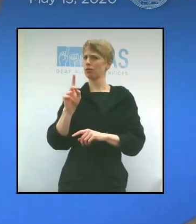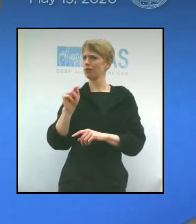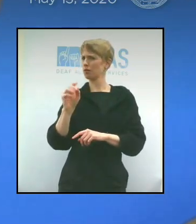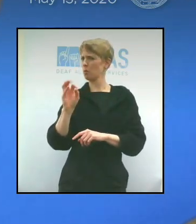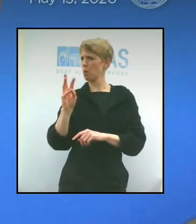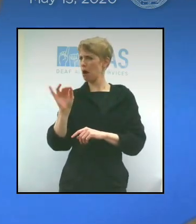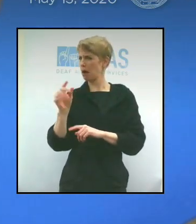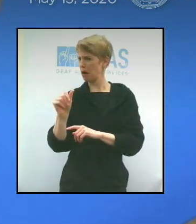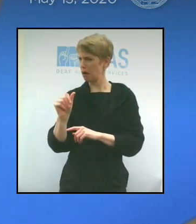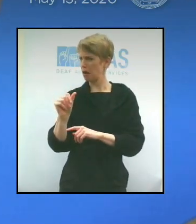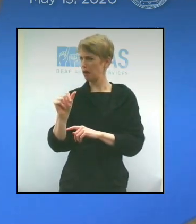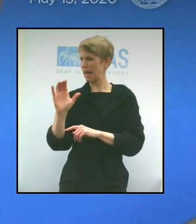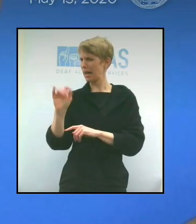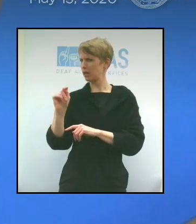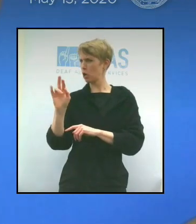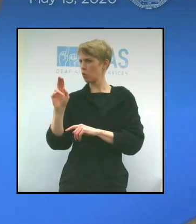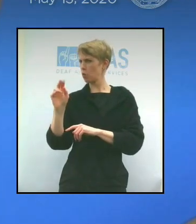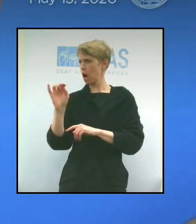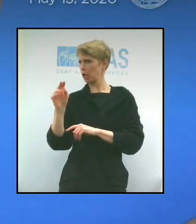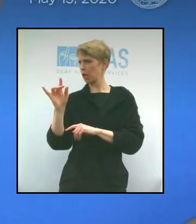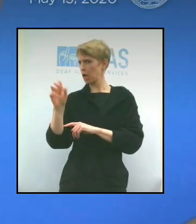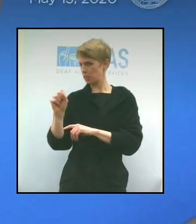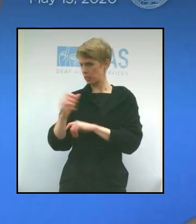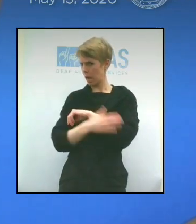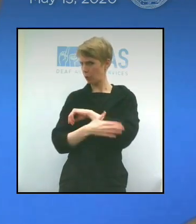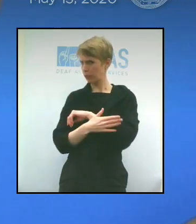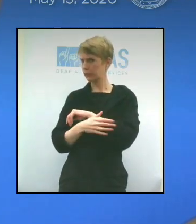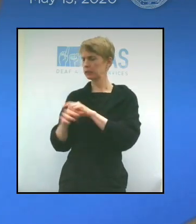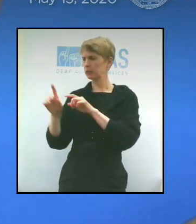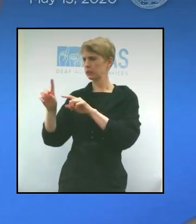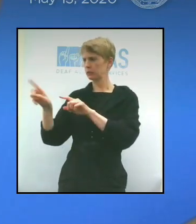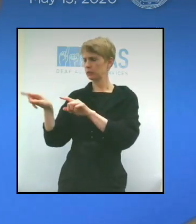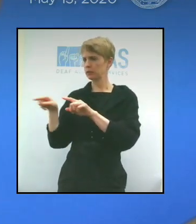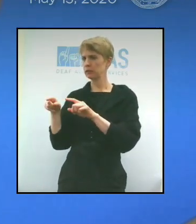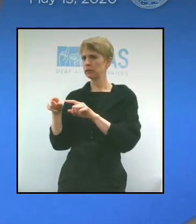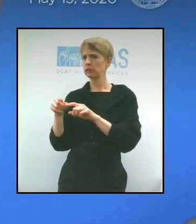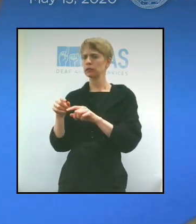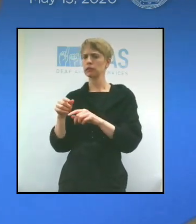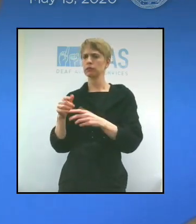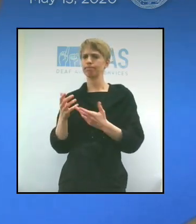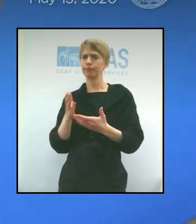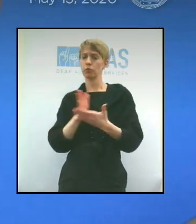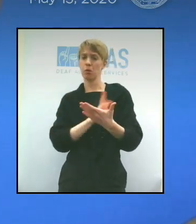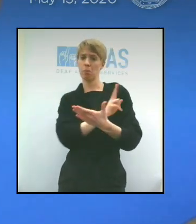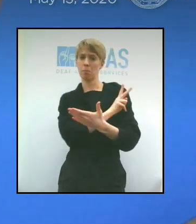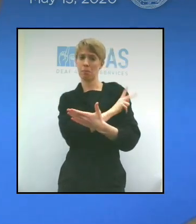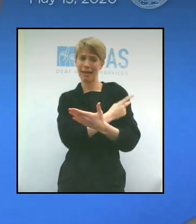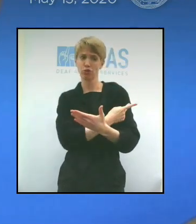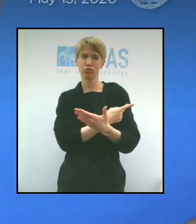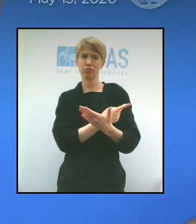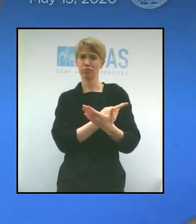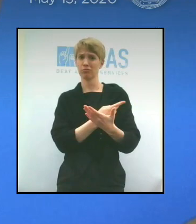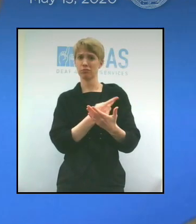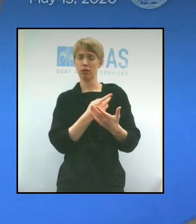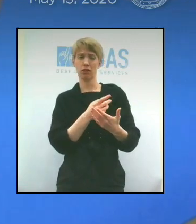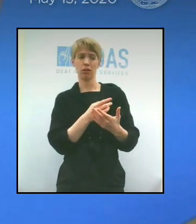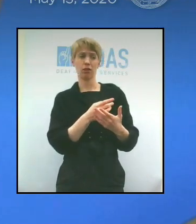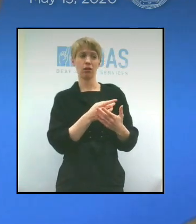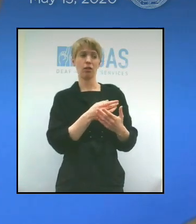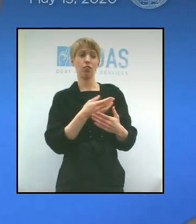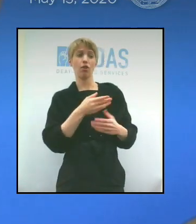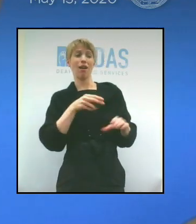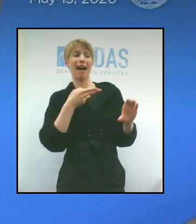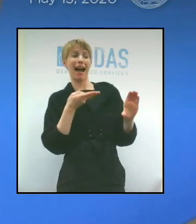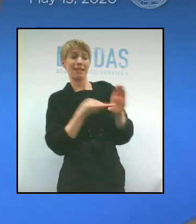can't say. I mean, Bertrand Chaffee Hospital in Springville gets a lot of patients from Cattaraugus County. So while we